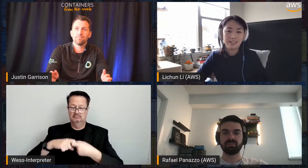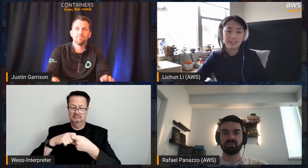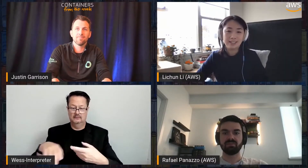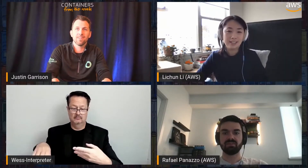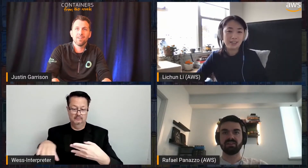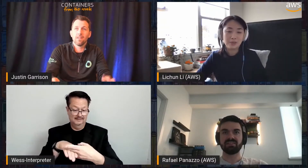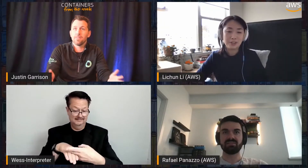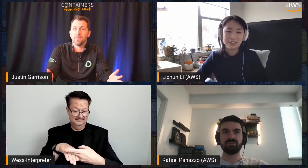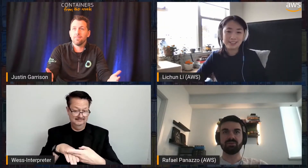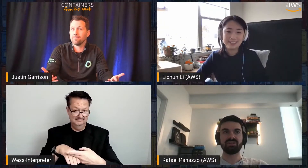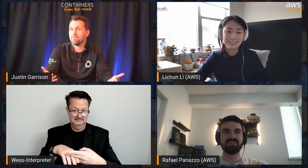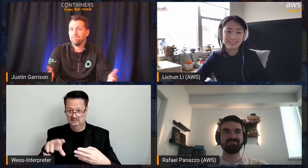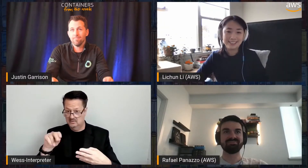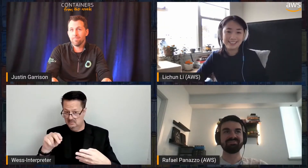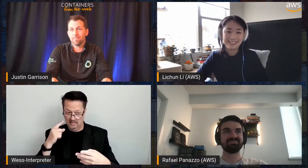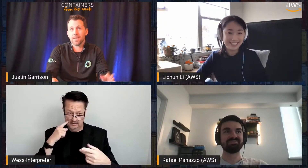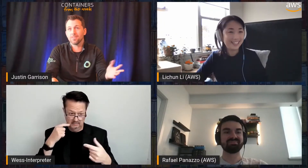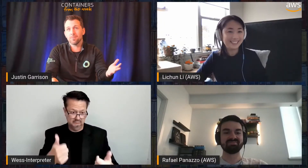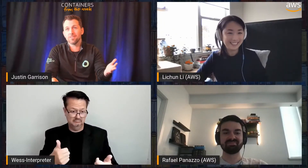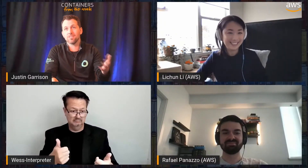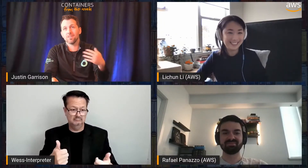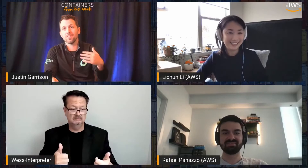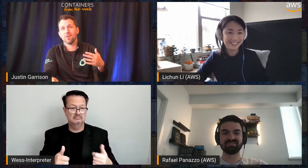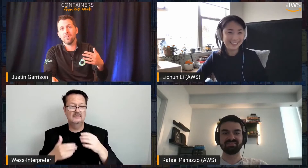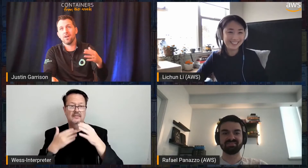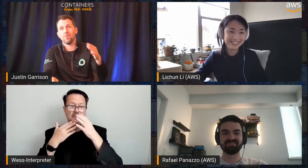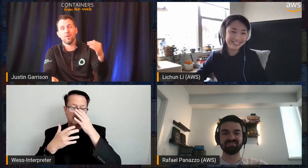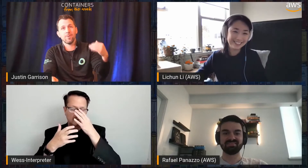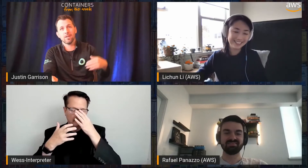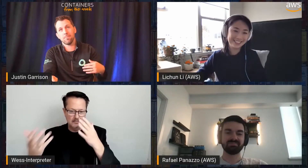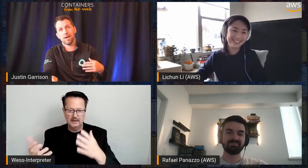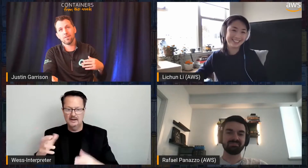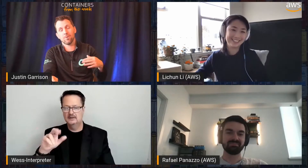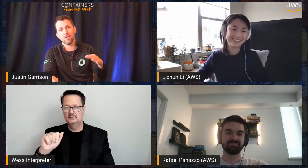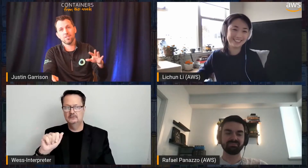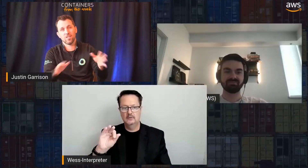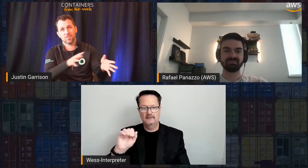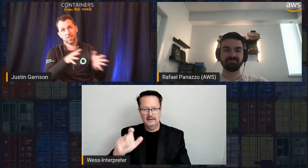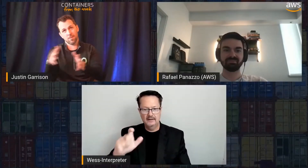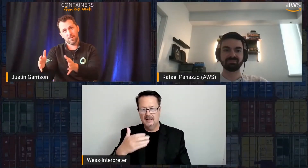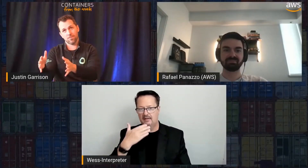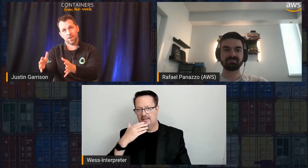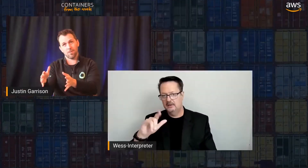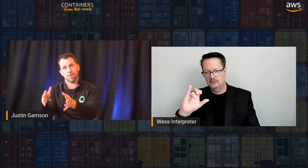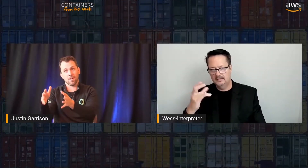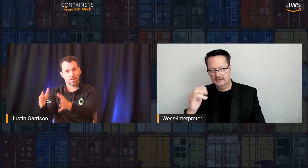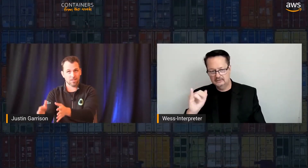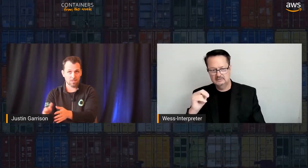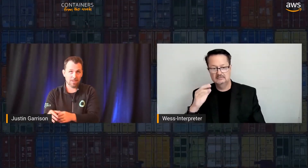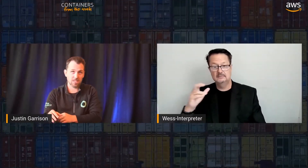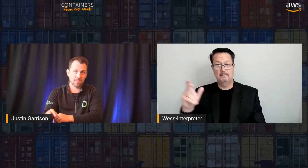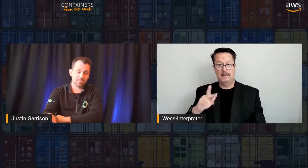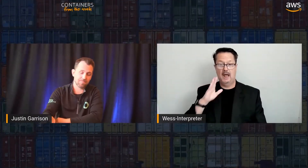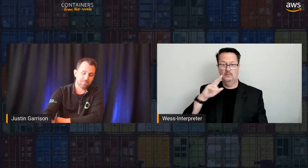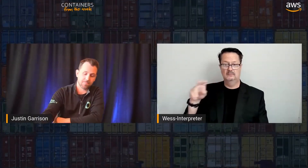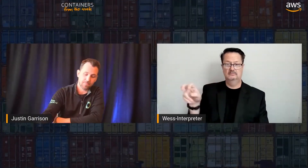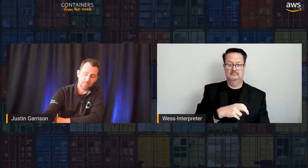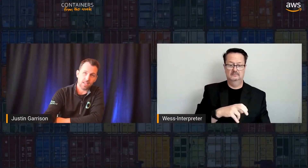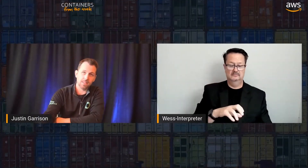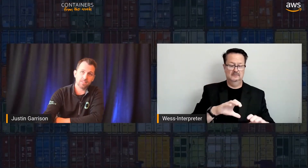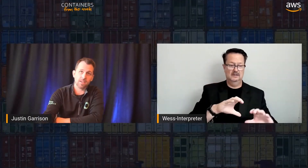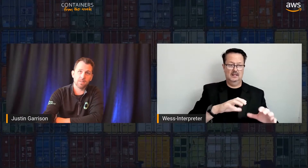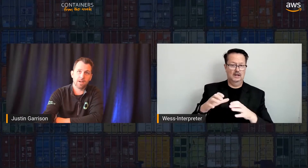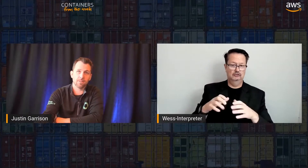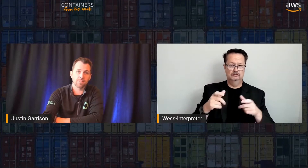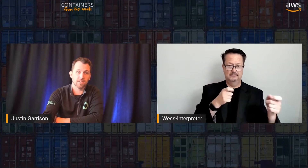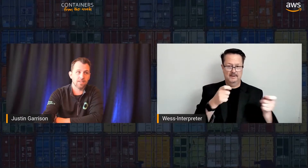No? I think we're good. Thank you so much, Lichun. Thanks, Raphael. When we come back, we're going to shift a little bit from cluster management